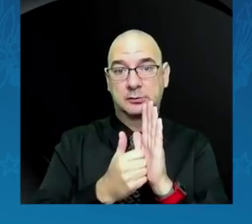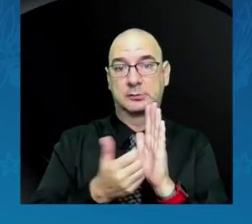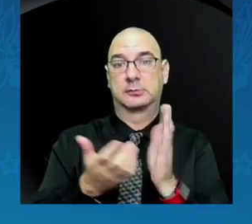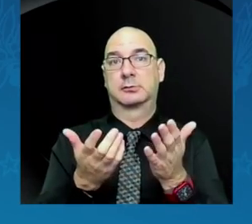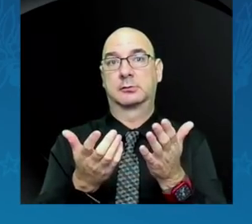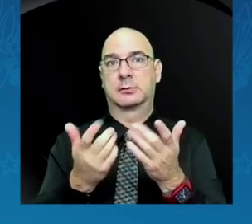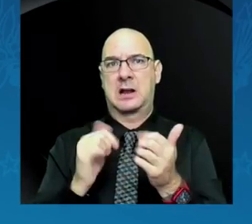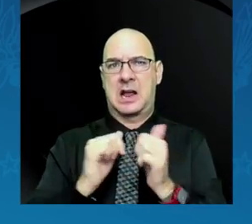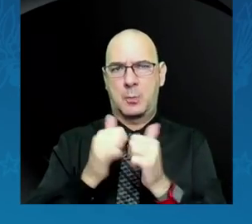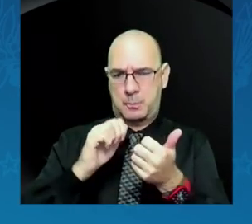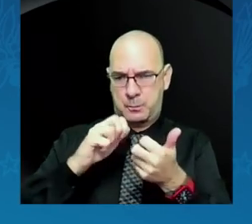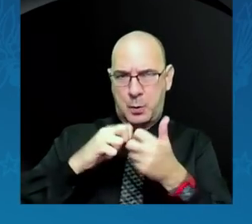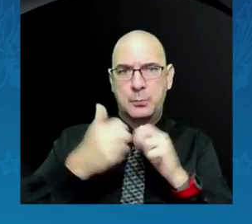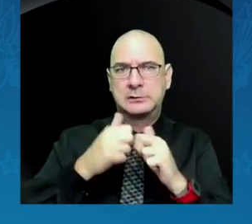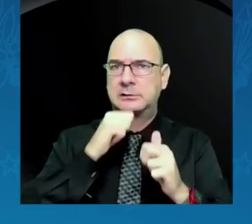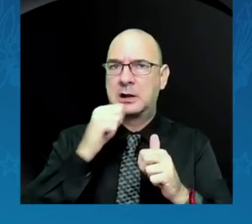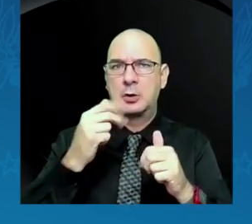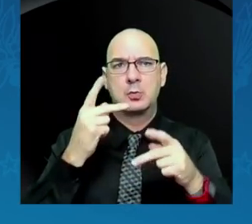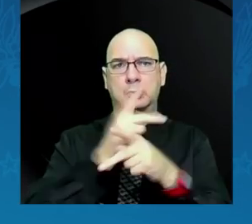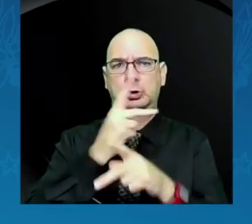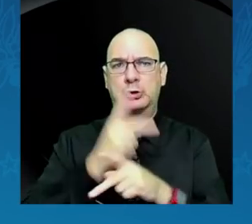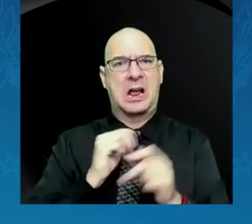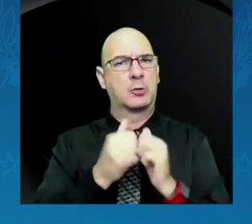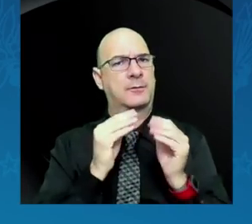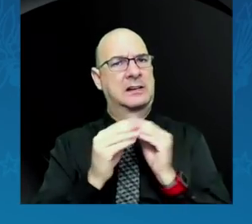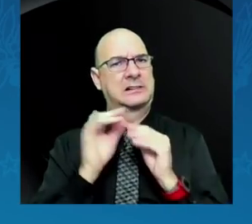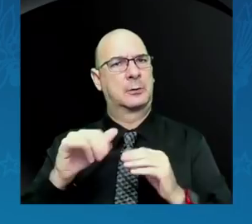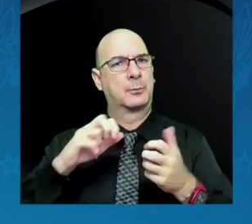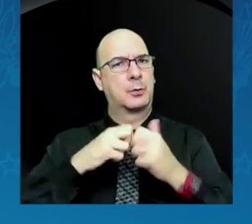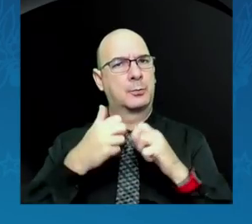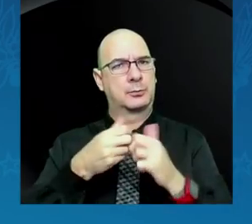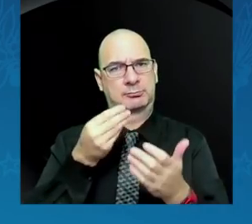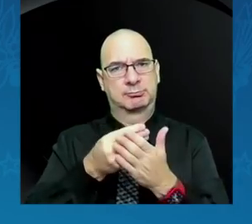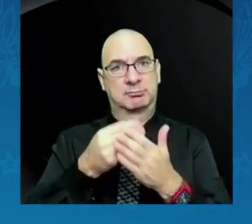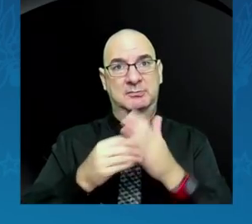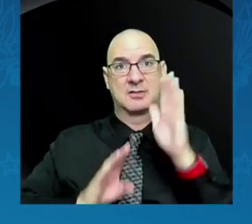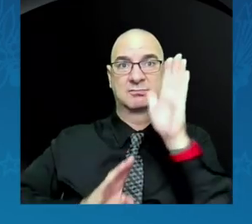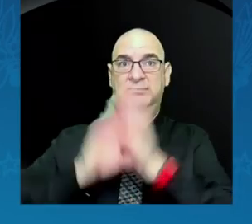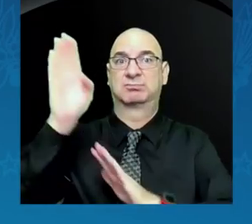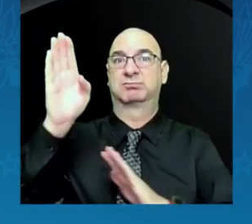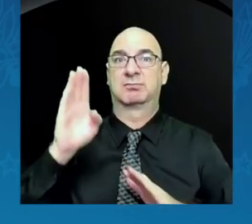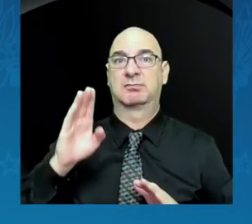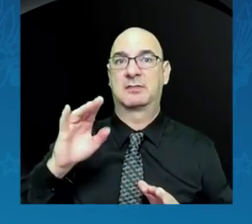fix this problem with inflation? All right, thank you. Well, let's start with this.